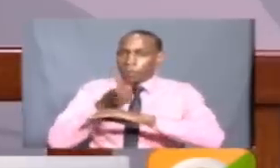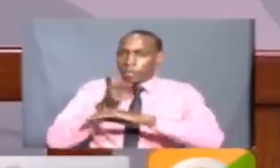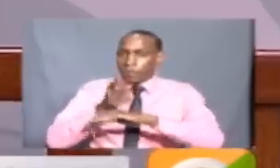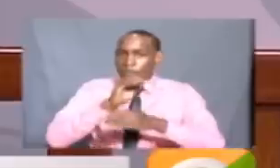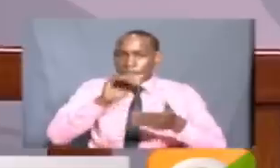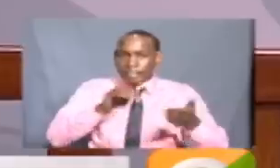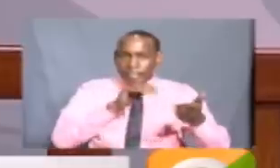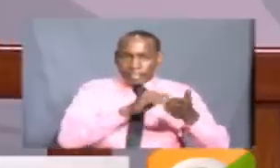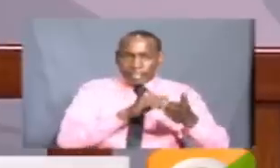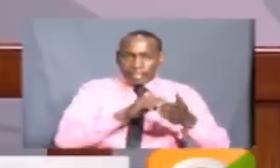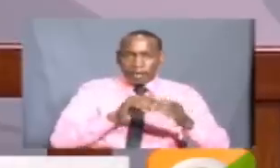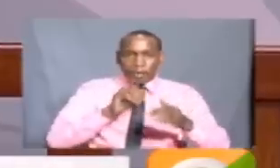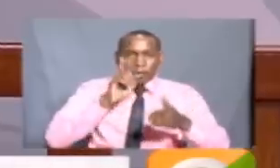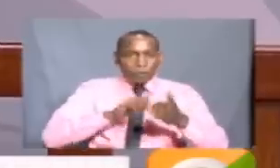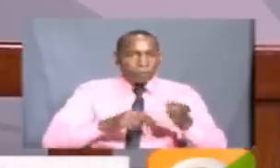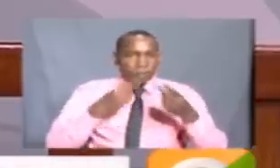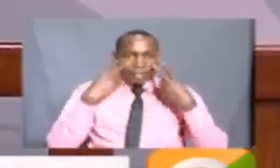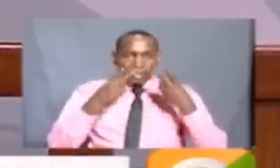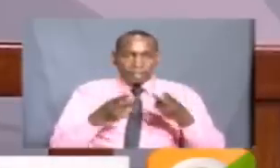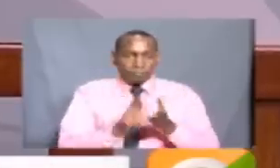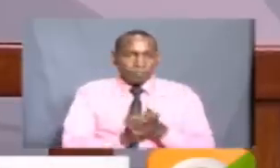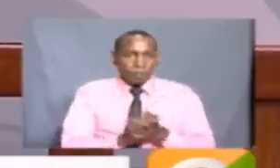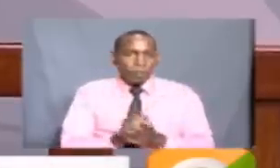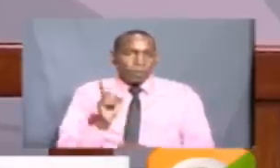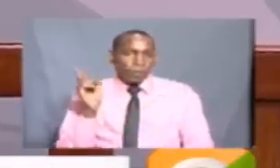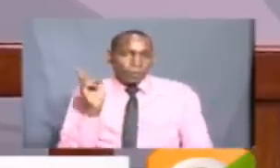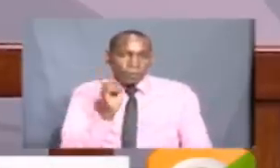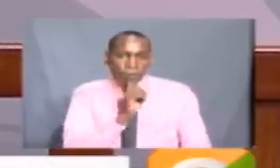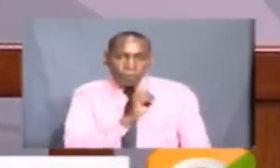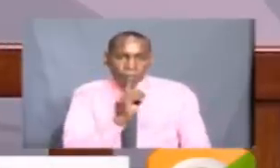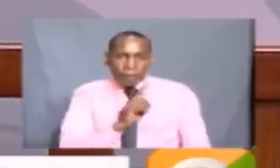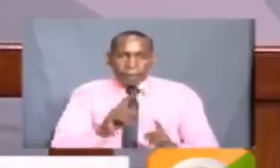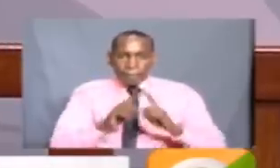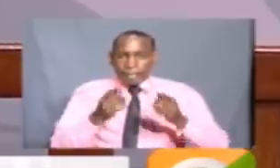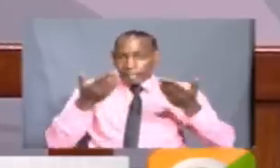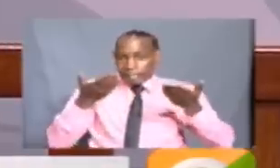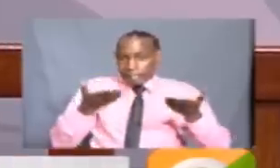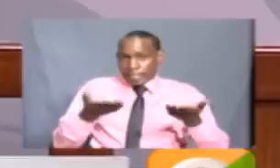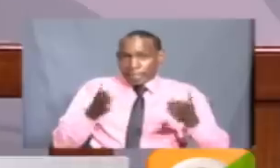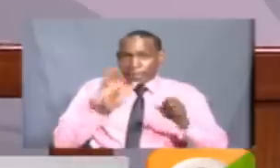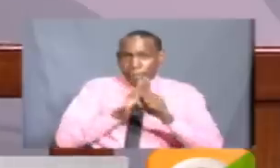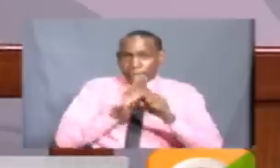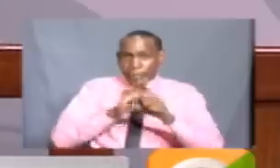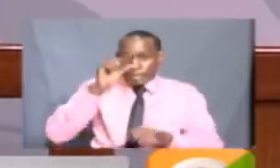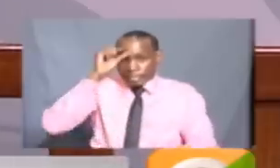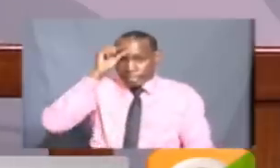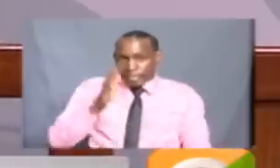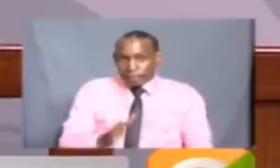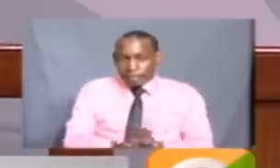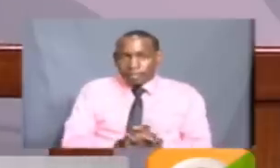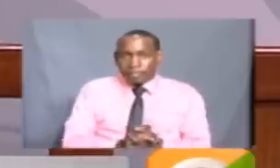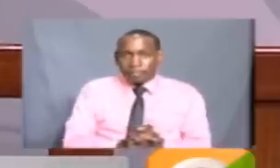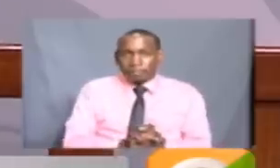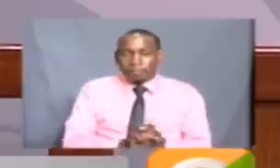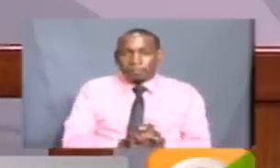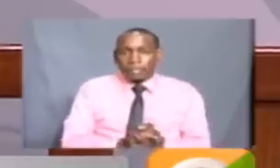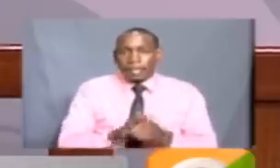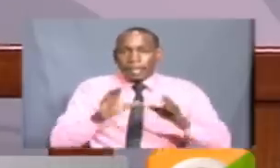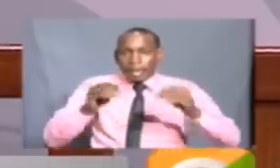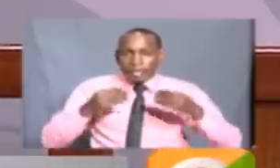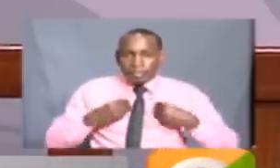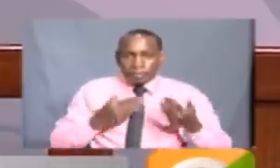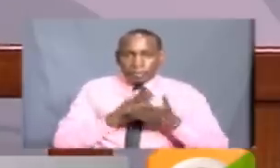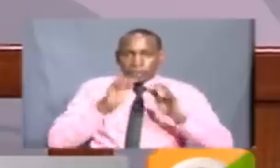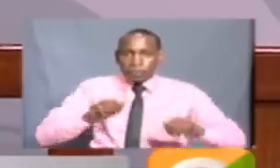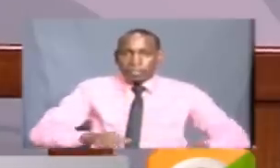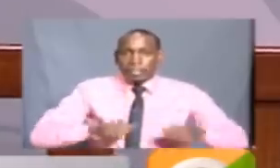that what we see is danger. But here we are, most governors, as has been admitted by their chair, are spending